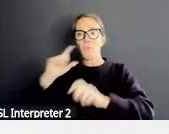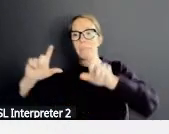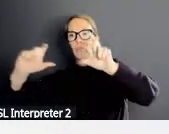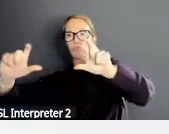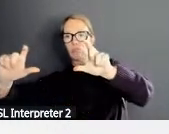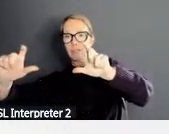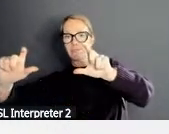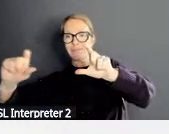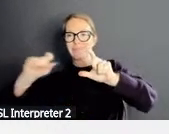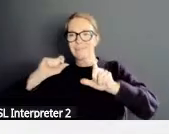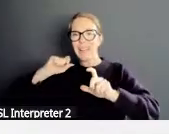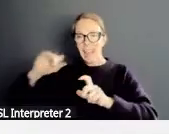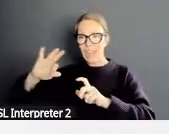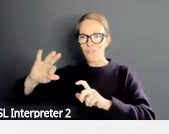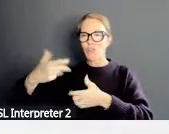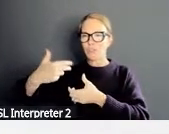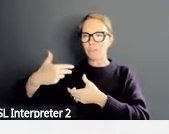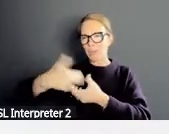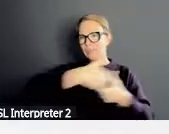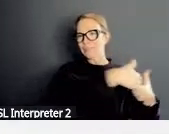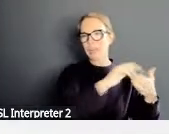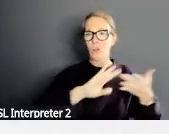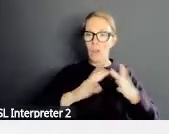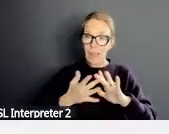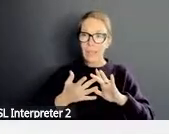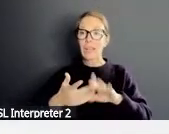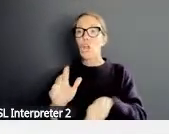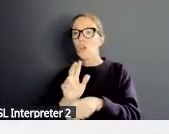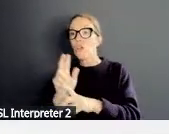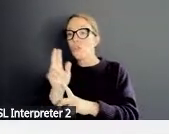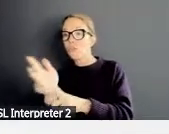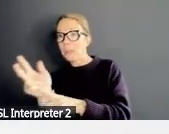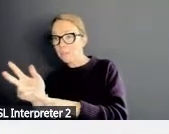are participating online. And at the 3-minute